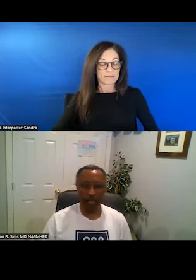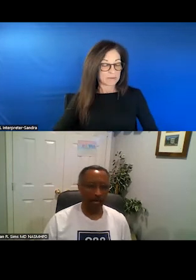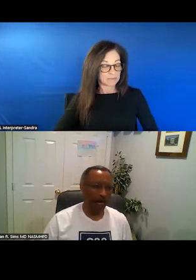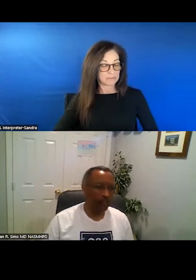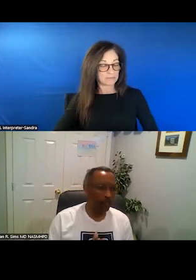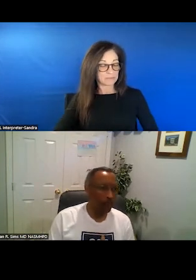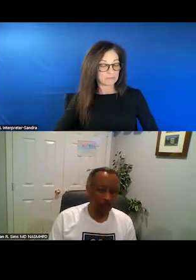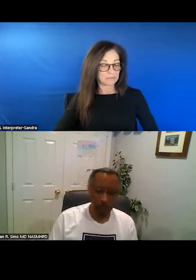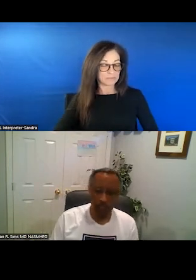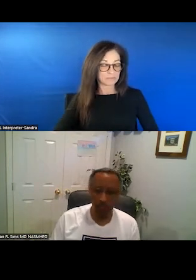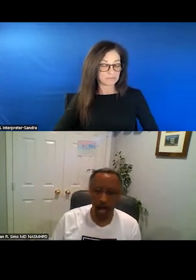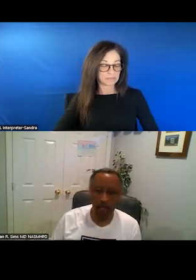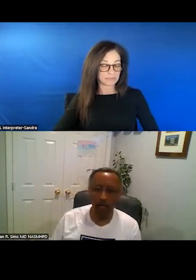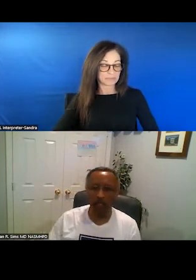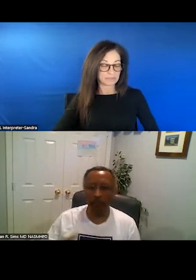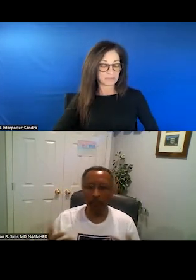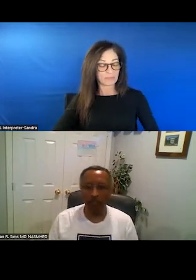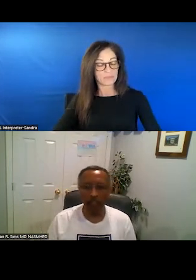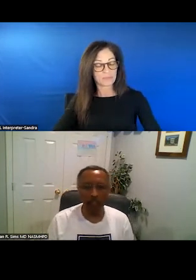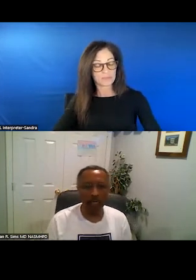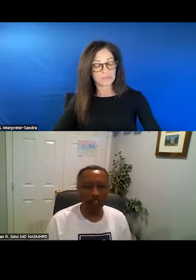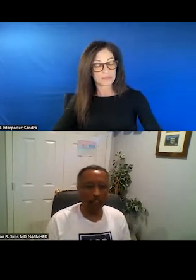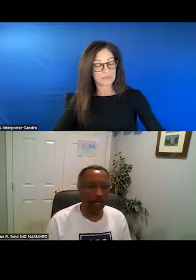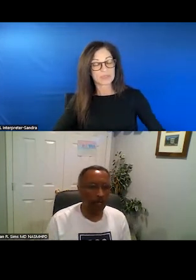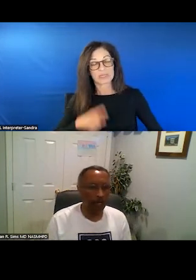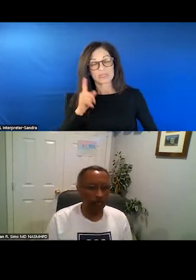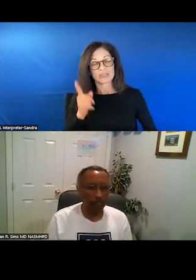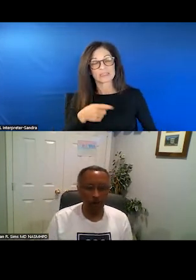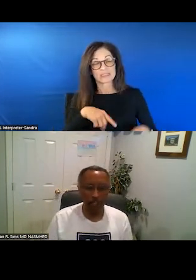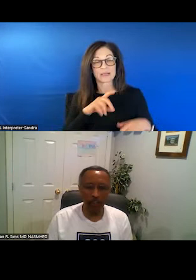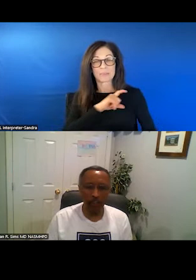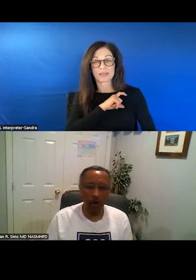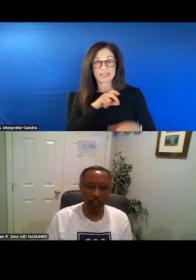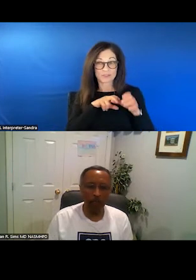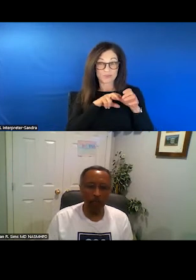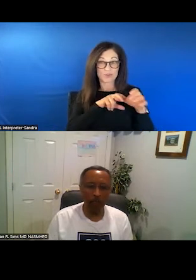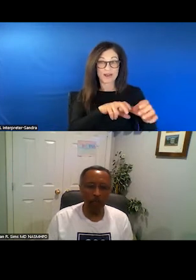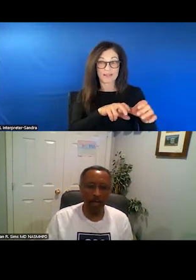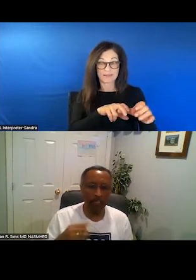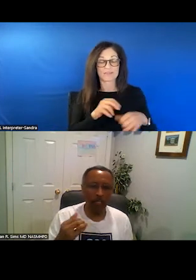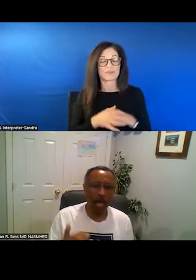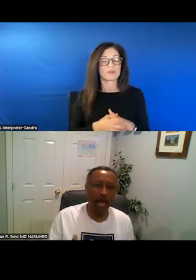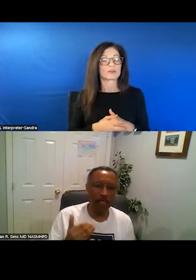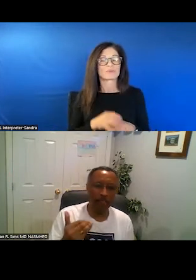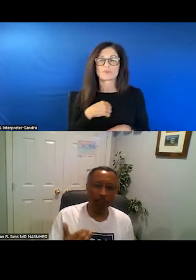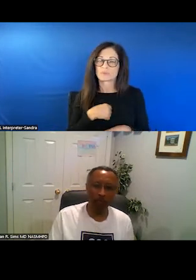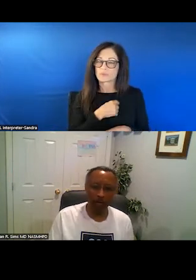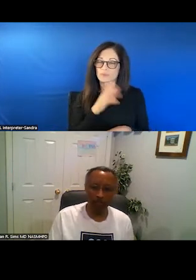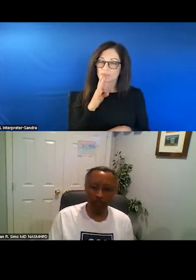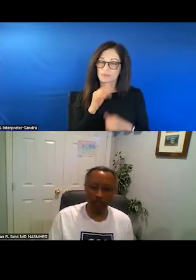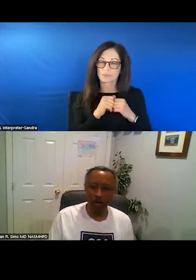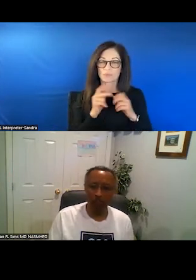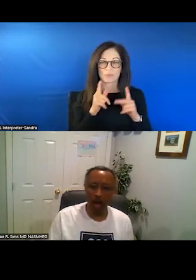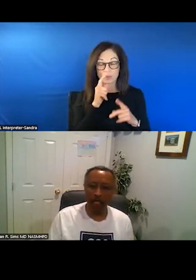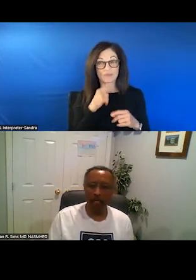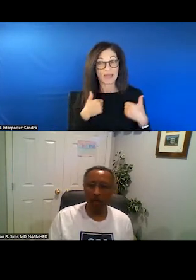reminder slide actually for the police ride along. If you've noticed in the Crisis Jam, we've started to talk to people who have actually had